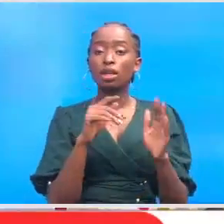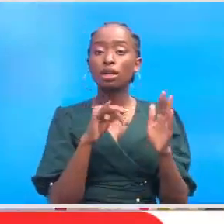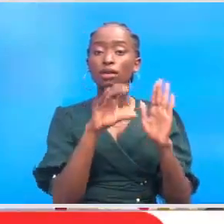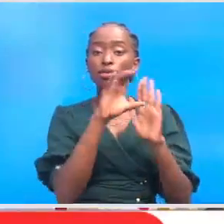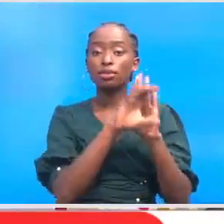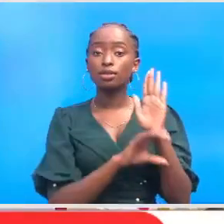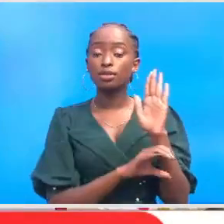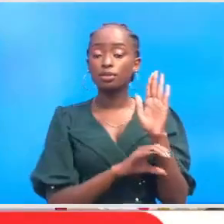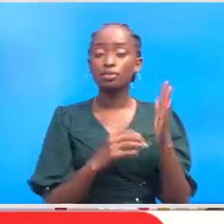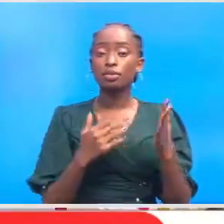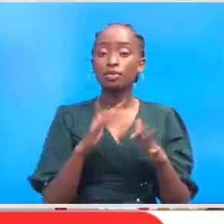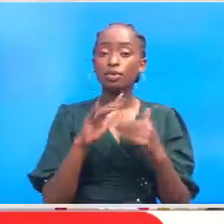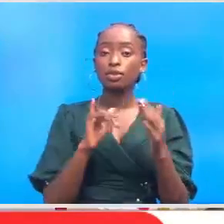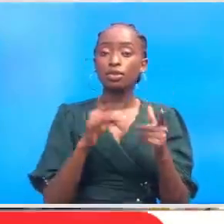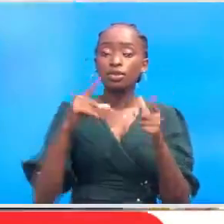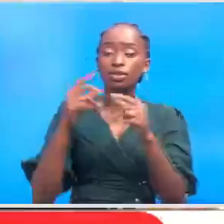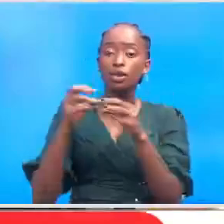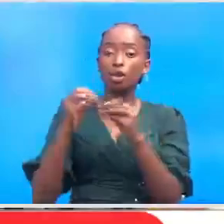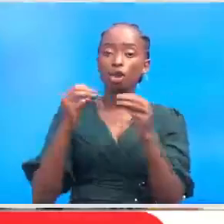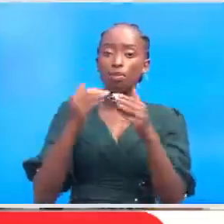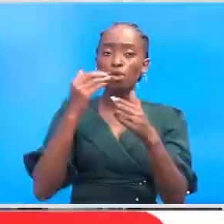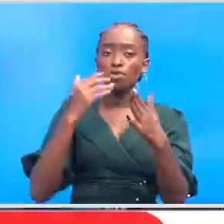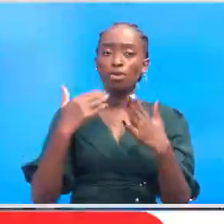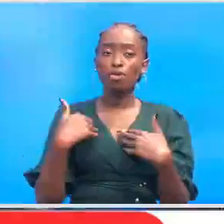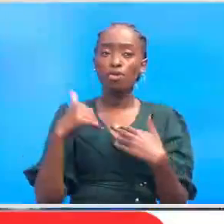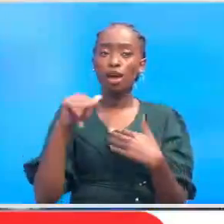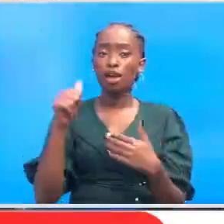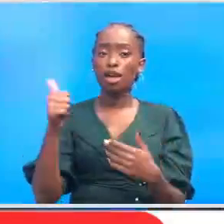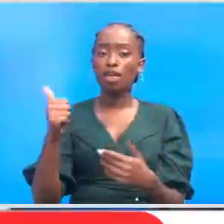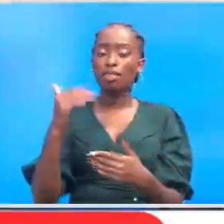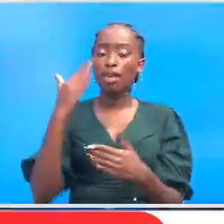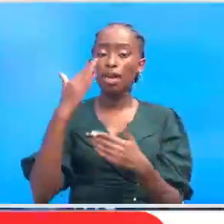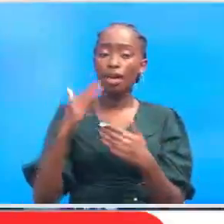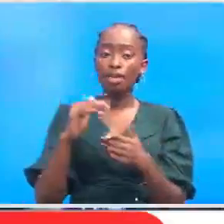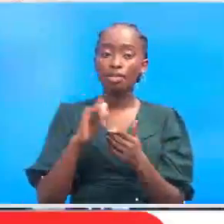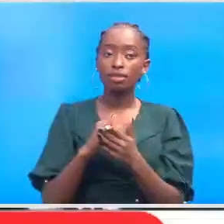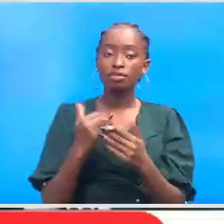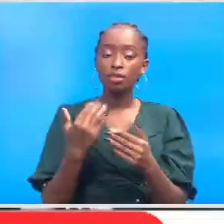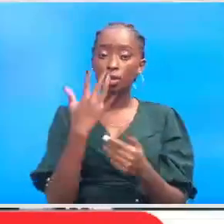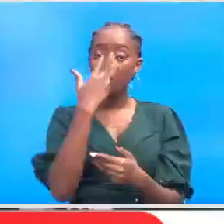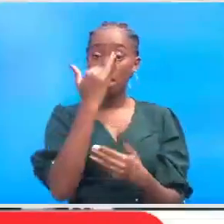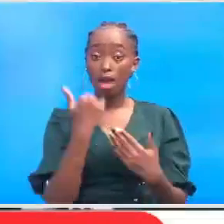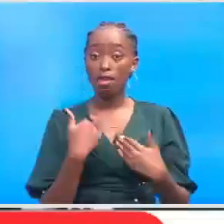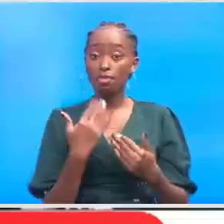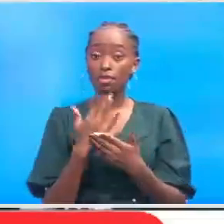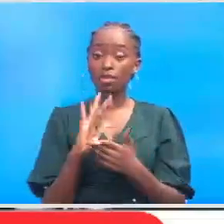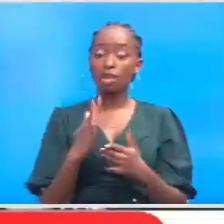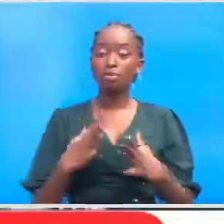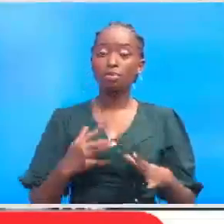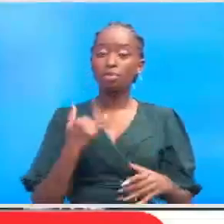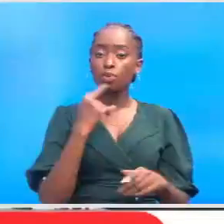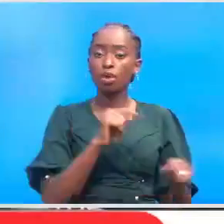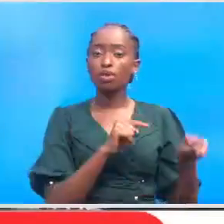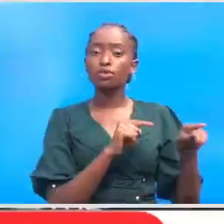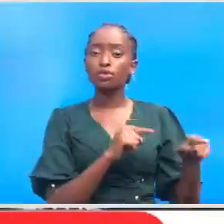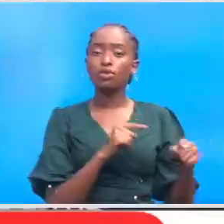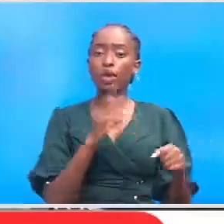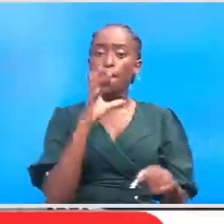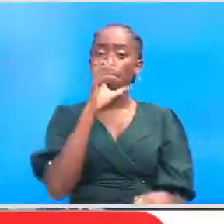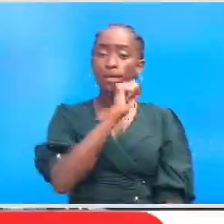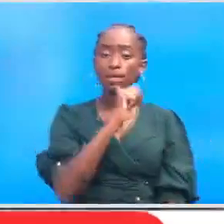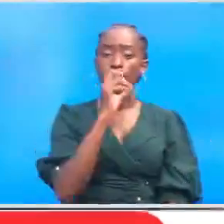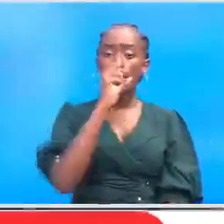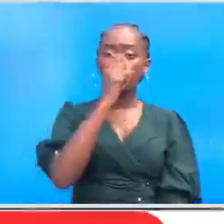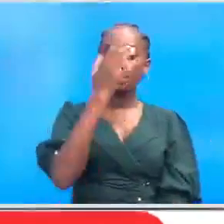but did not take long before yet another adjournment, as some of the co-accused persons were missing with claims that they had been